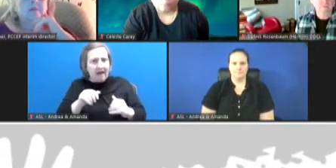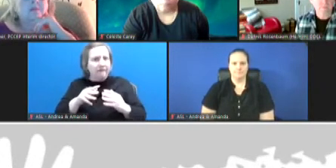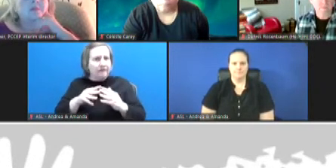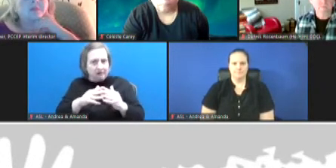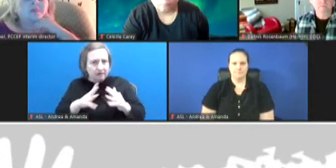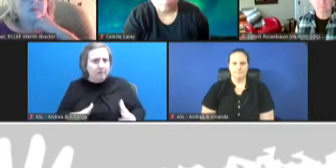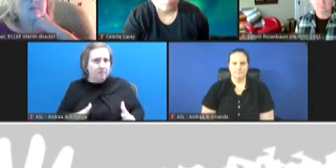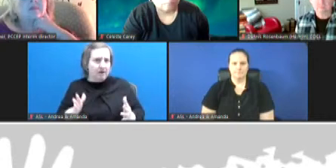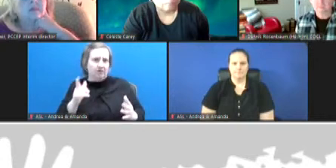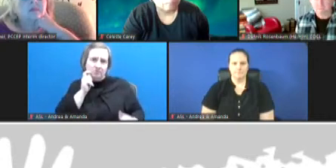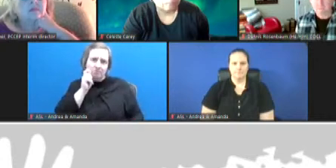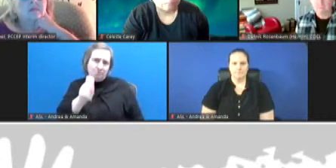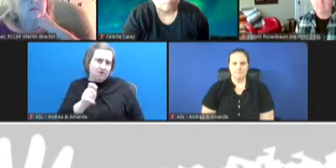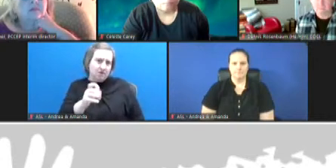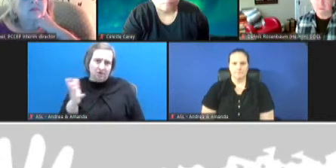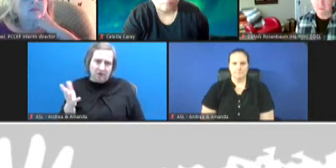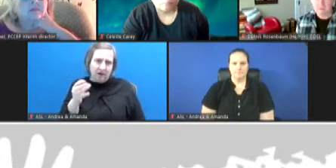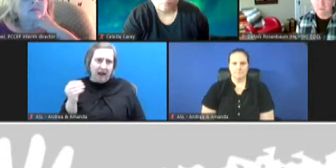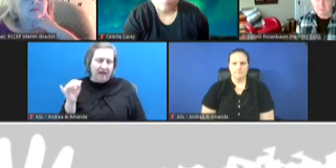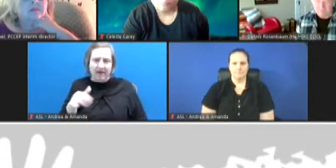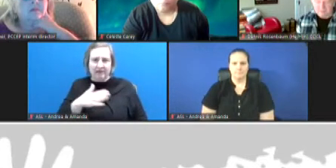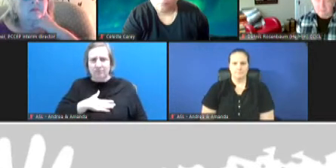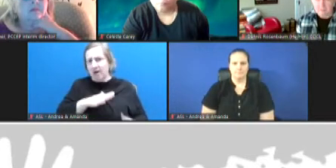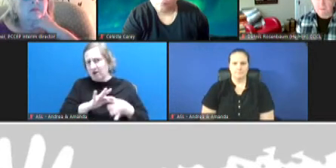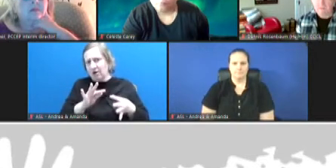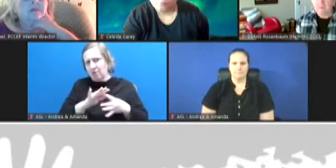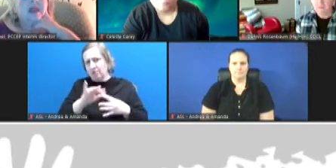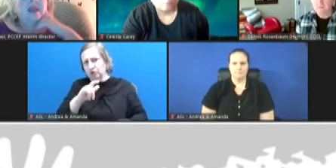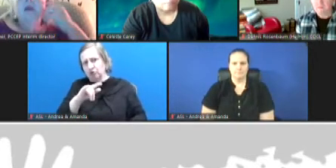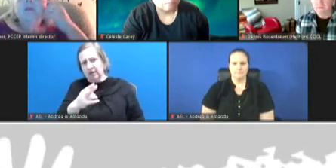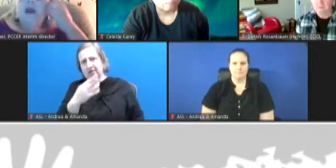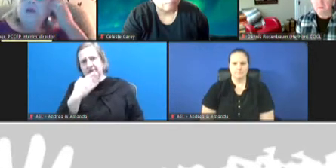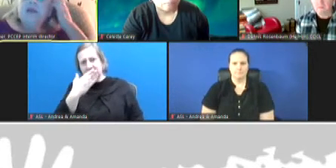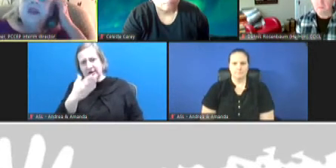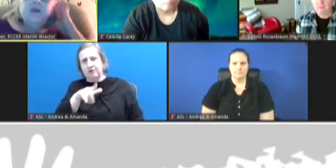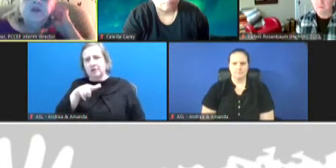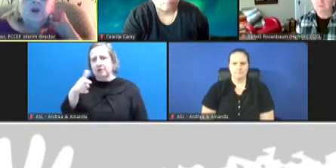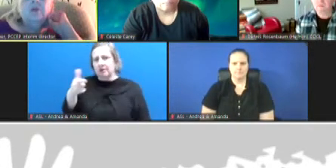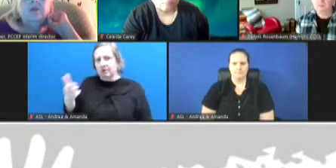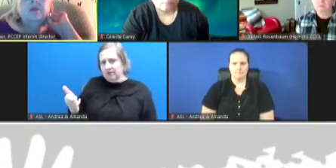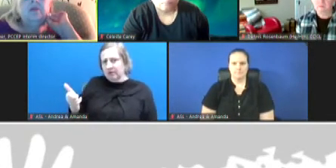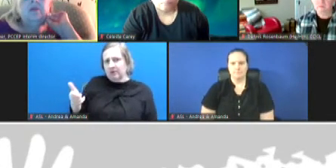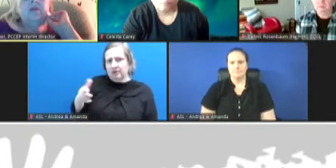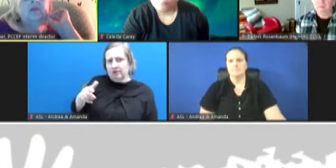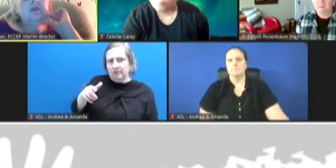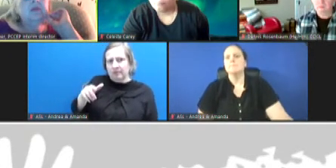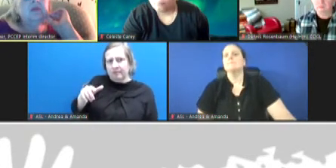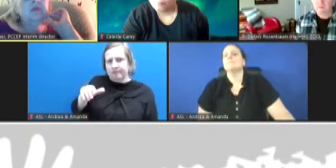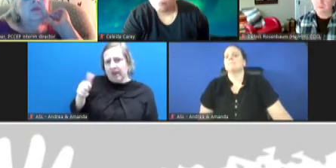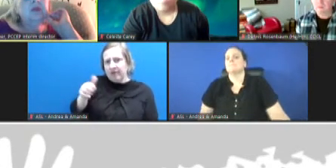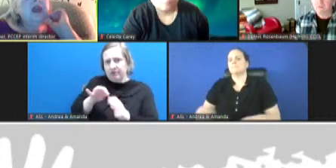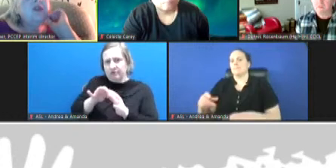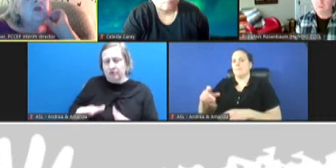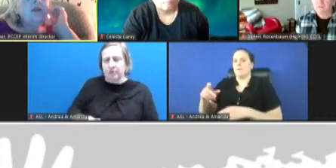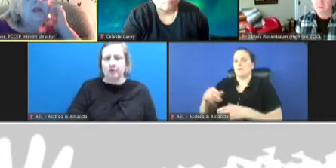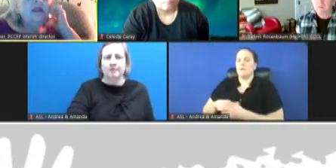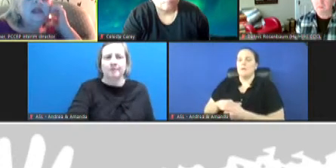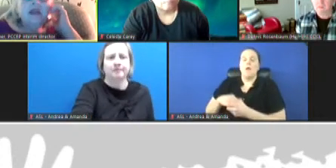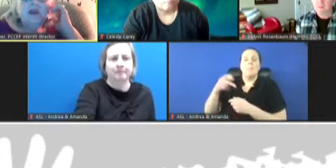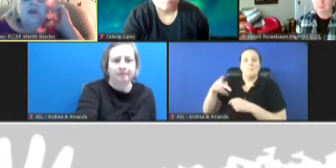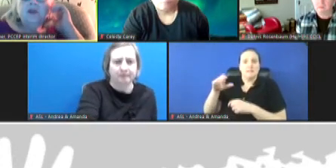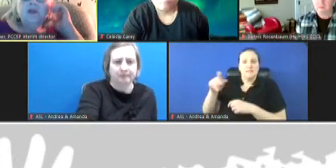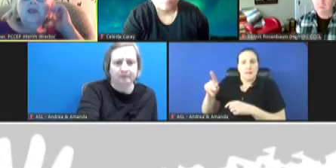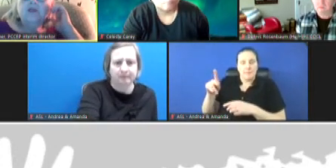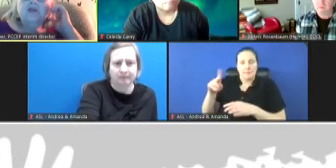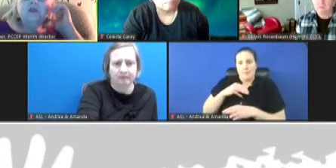African-Americans, period. And that was just my comment, Judith. Thank you. Byron, thank you so much. Member, I'm sorry. No, that's okay. Please,